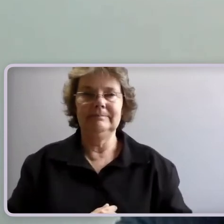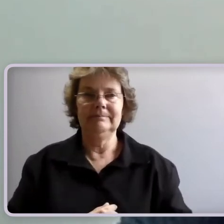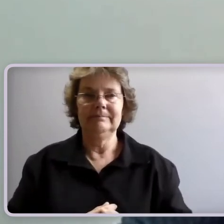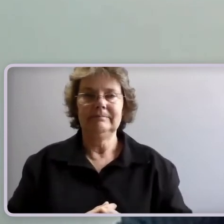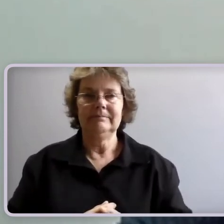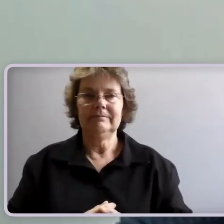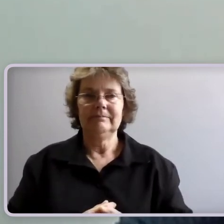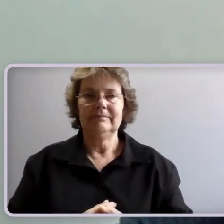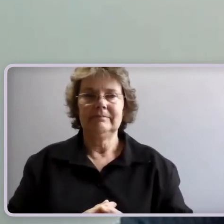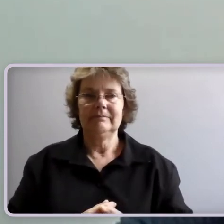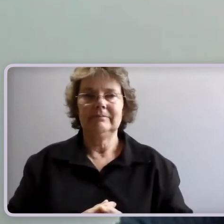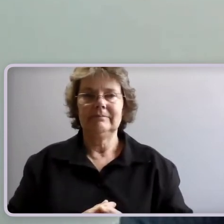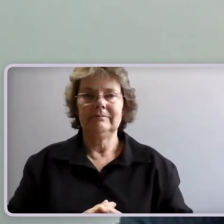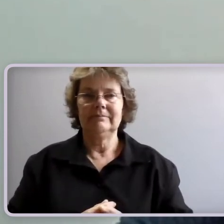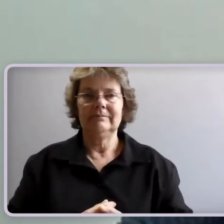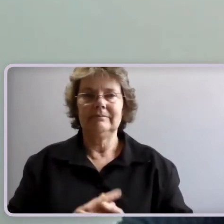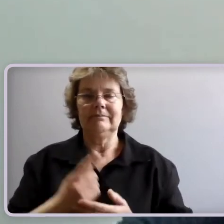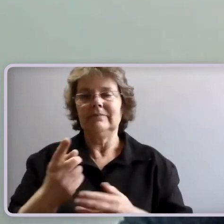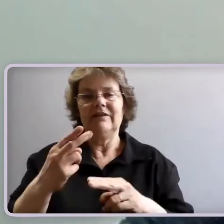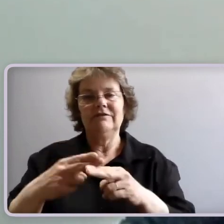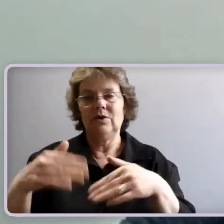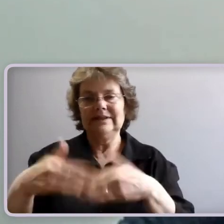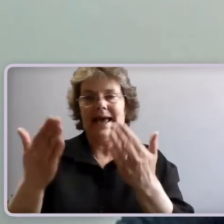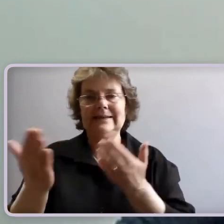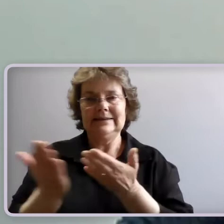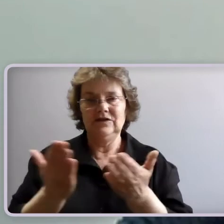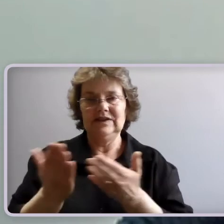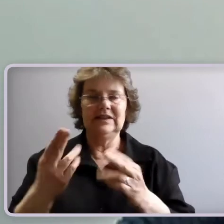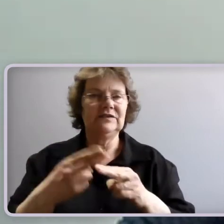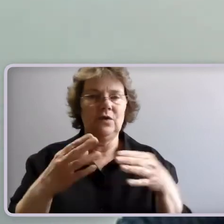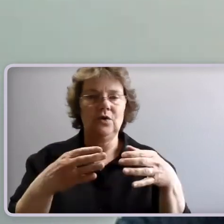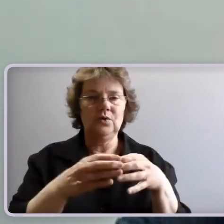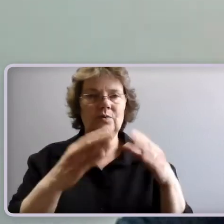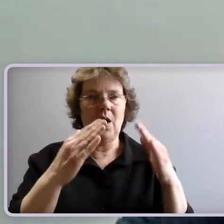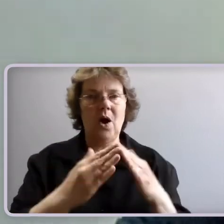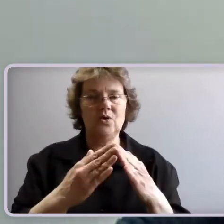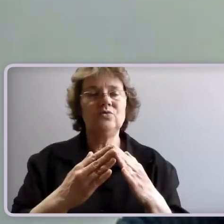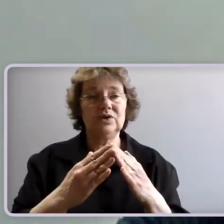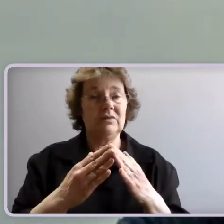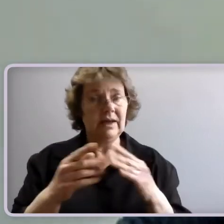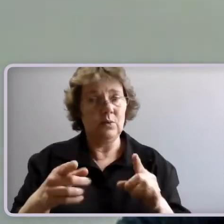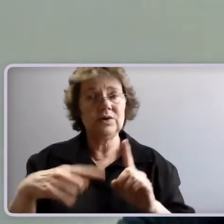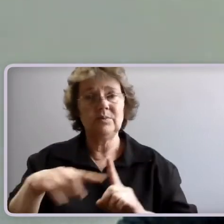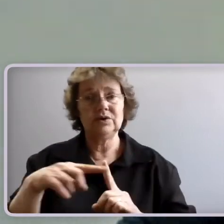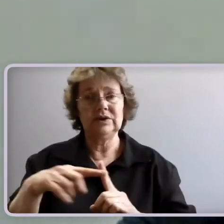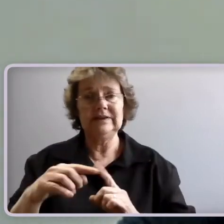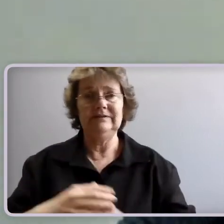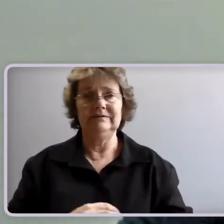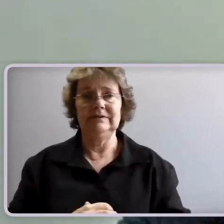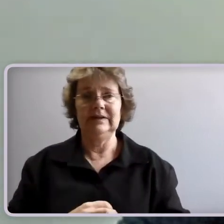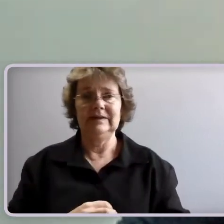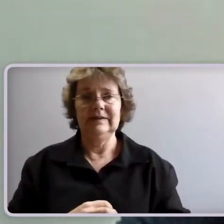especially within day services and group homes. I think that's a big positive. But I did want to highlight on